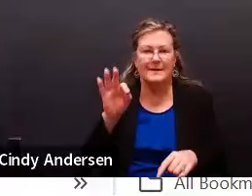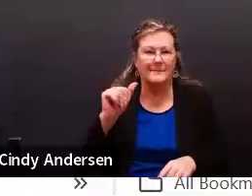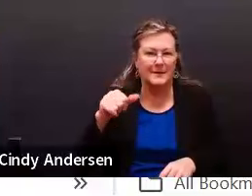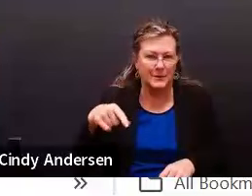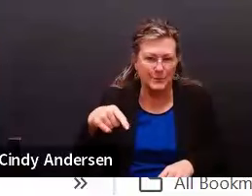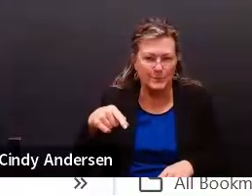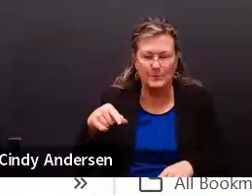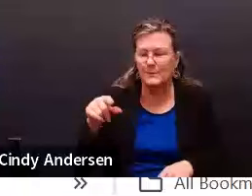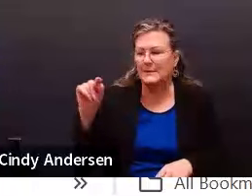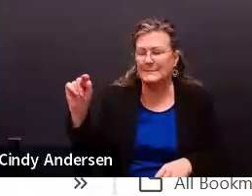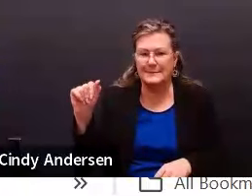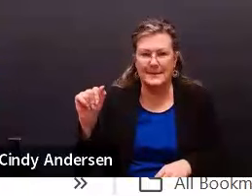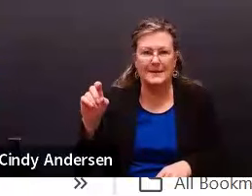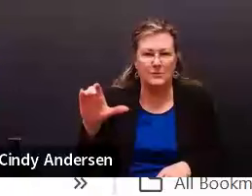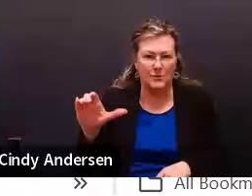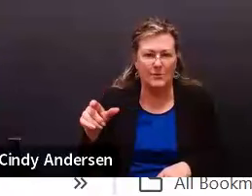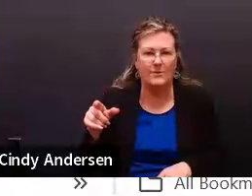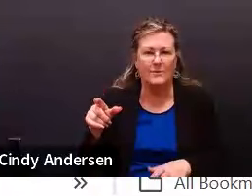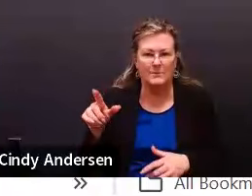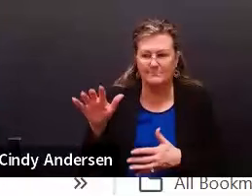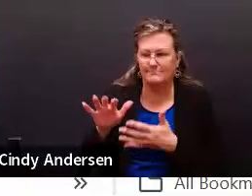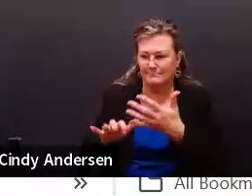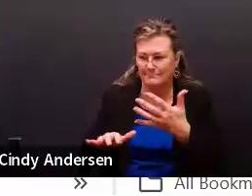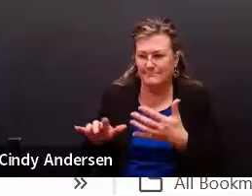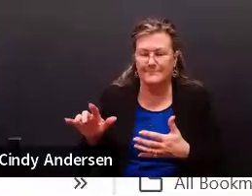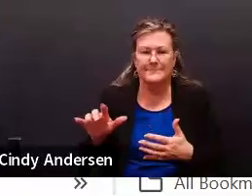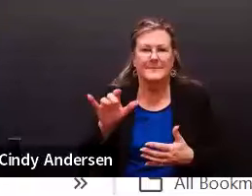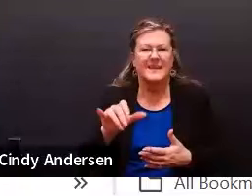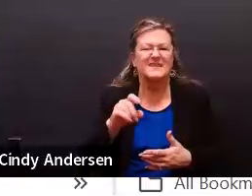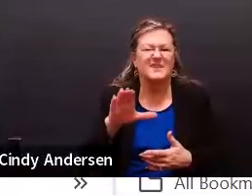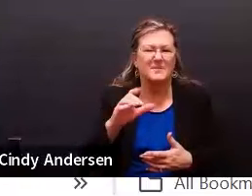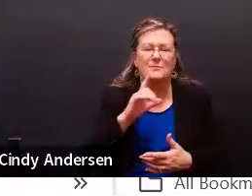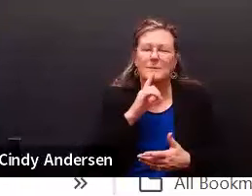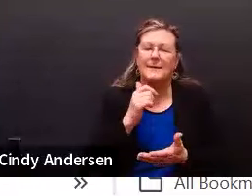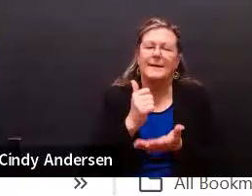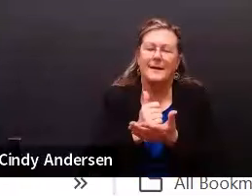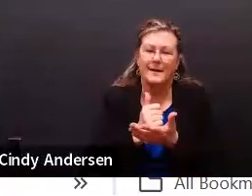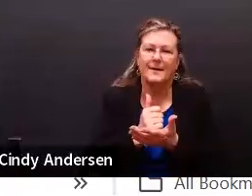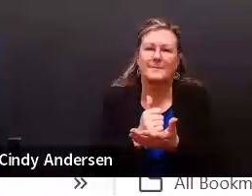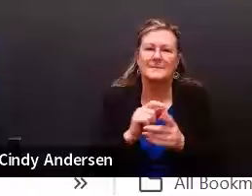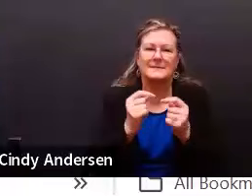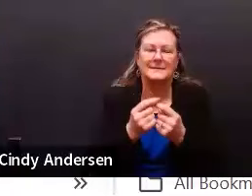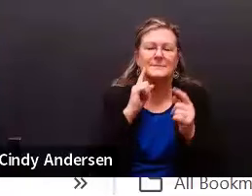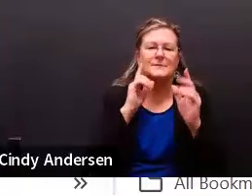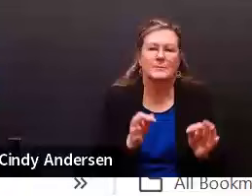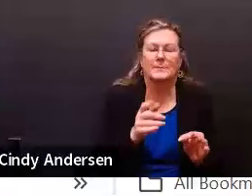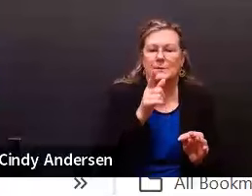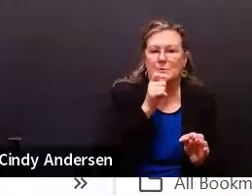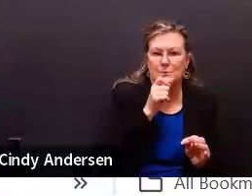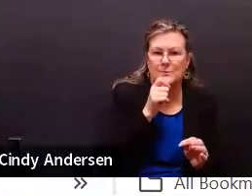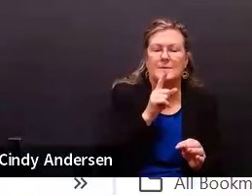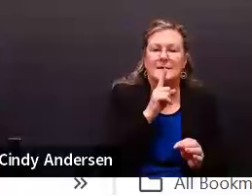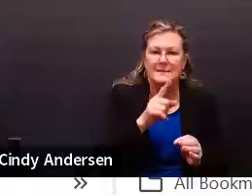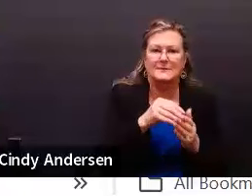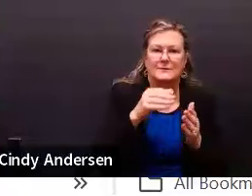questions. Here's the TA document. This is the document that really helps teams determine who is a student with a